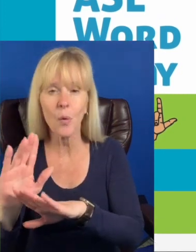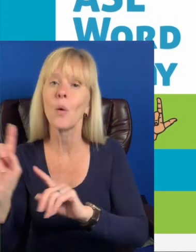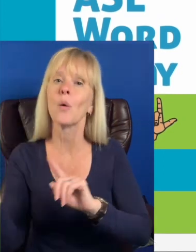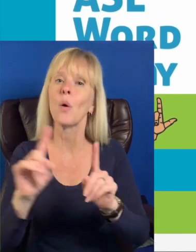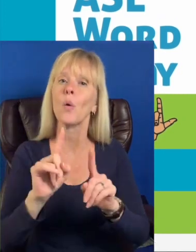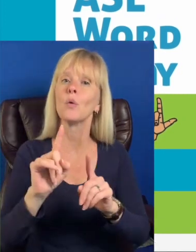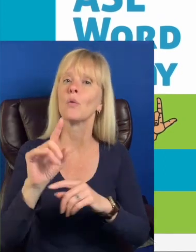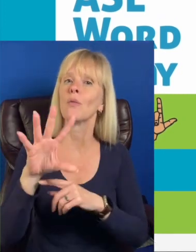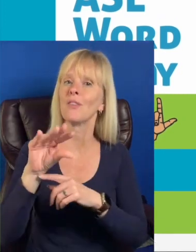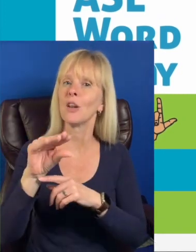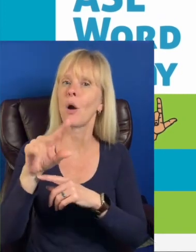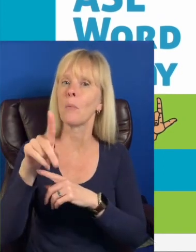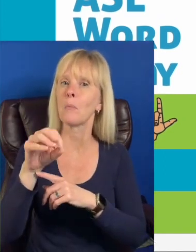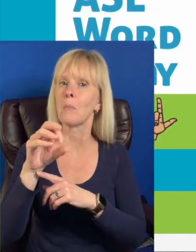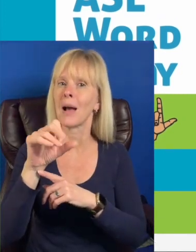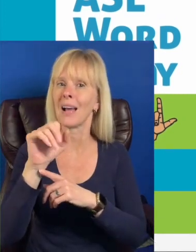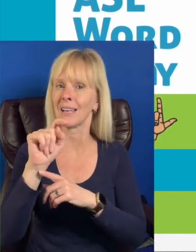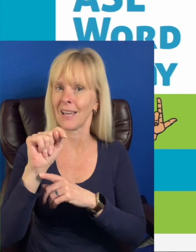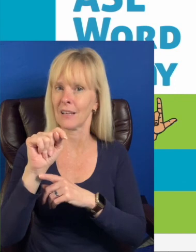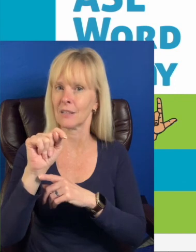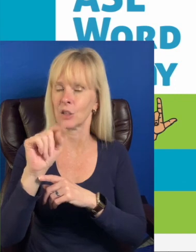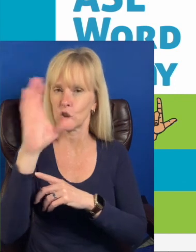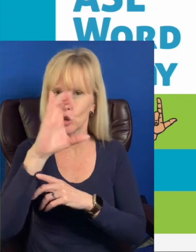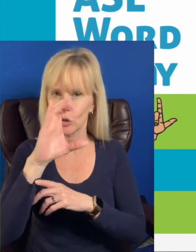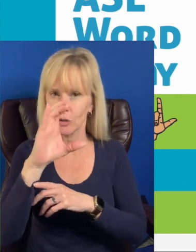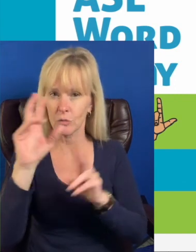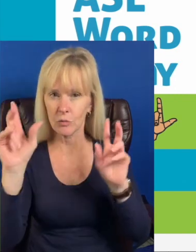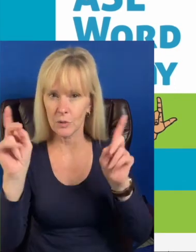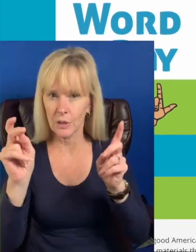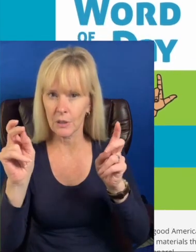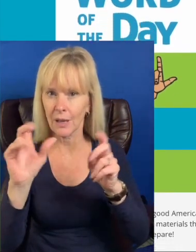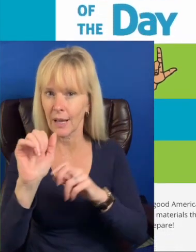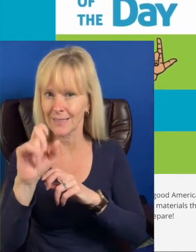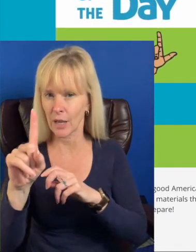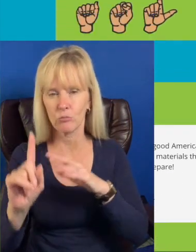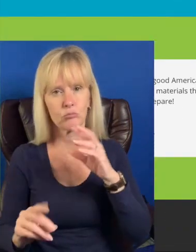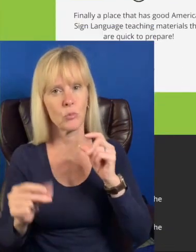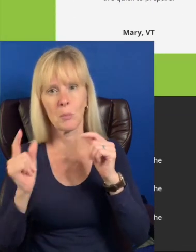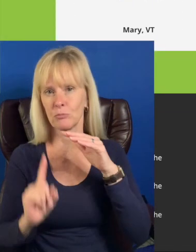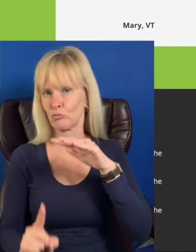video podcast, and search ASL, and we automatically show up.